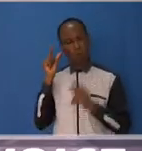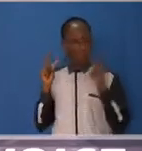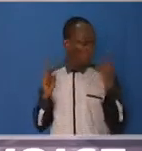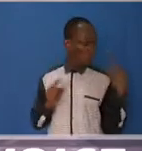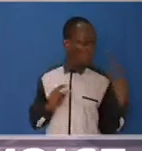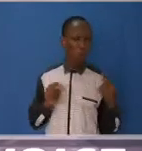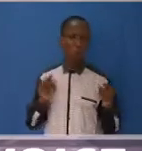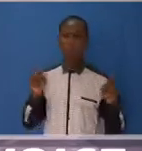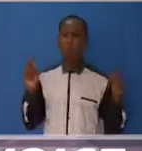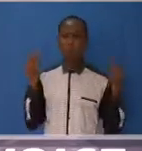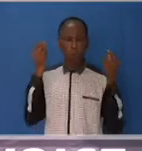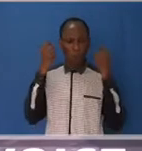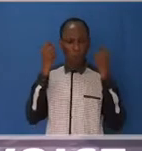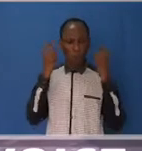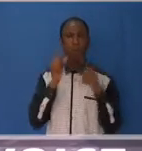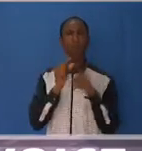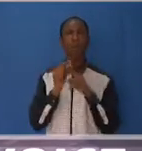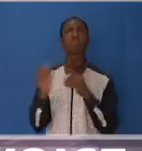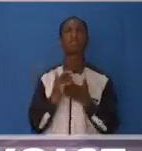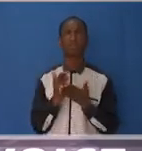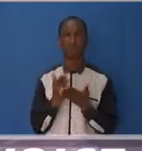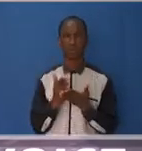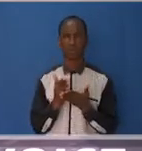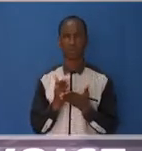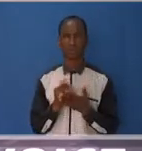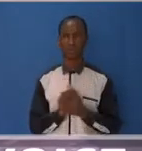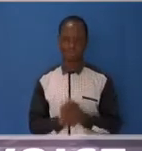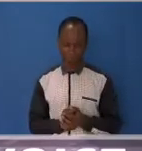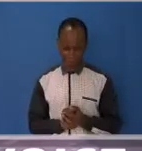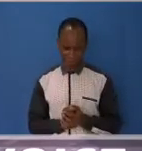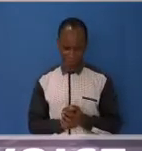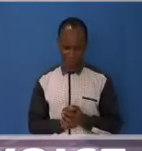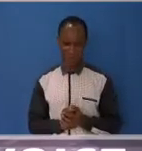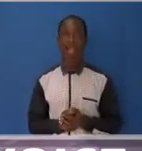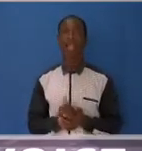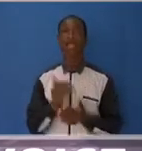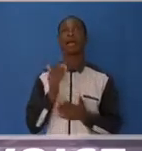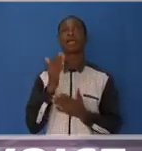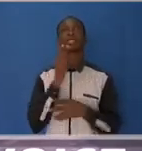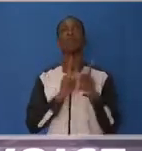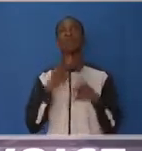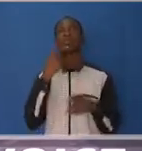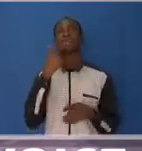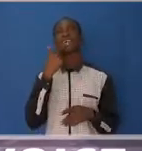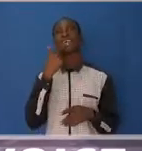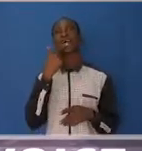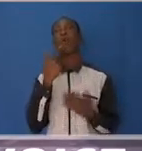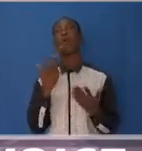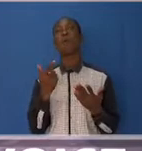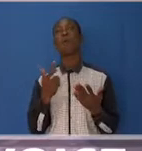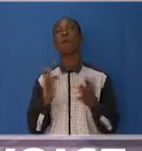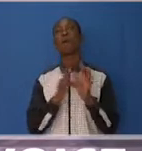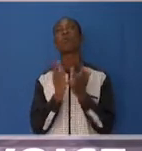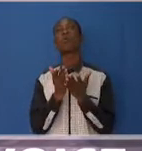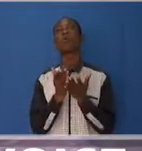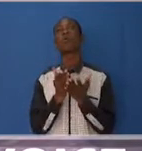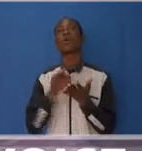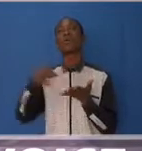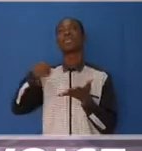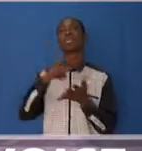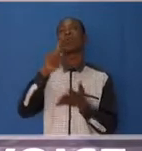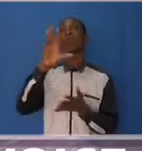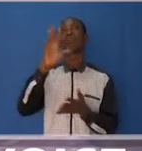ase ye nyina ye to nwum ti ase e ya nkrofo kan sa an na se bible no mu David nwum o help you num o